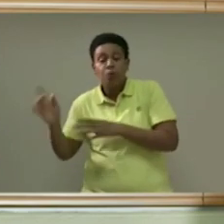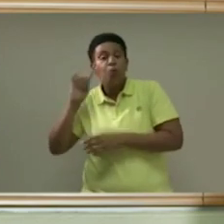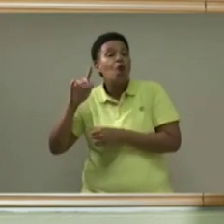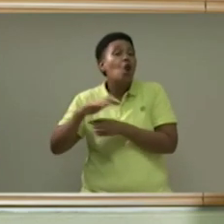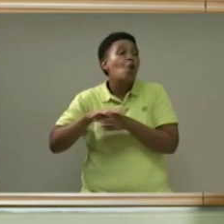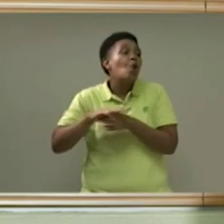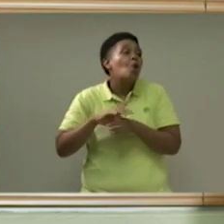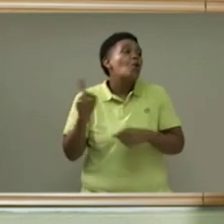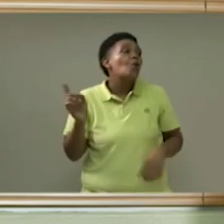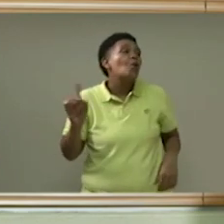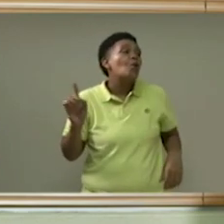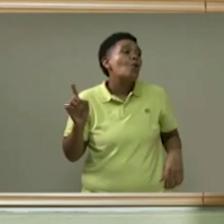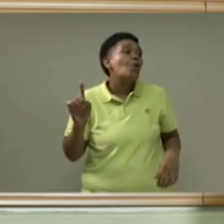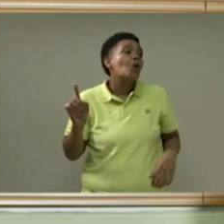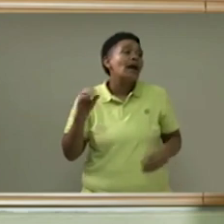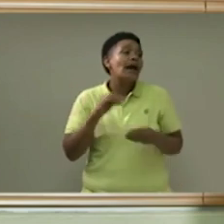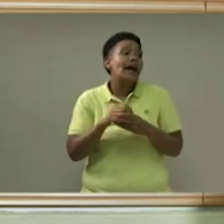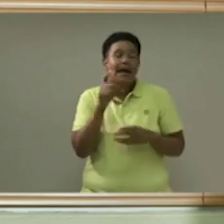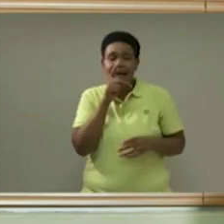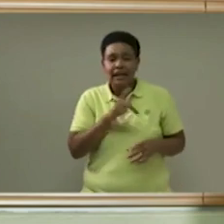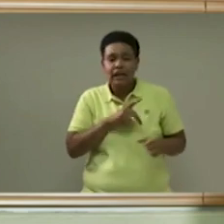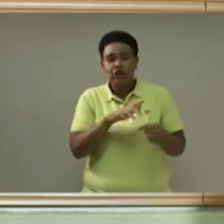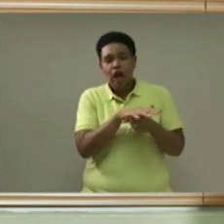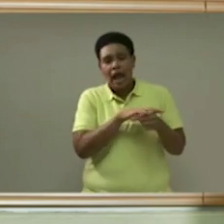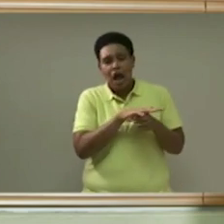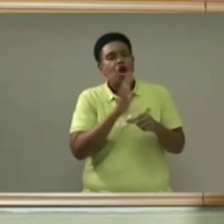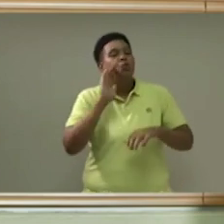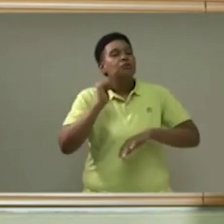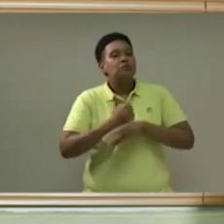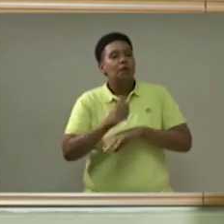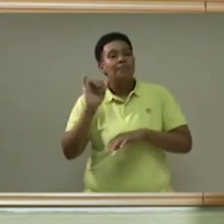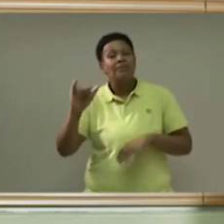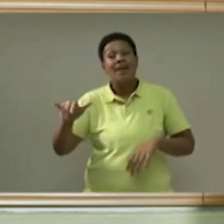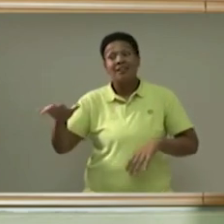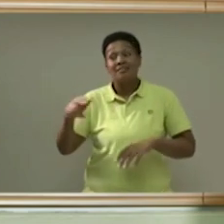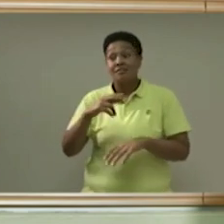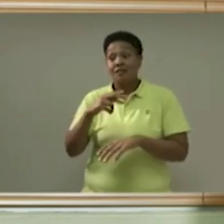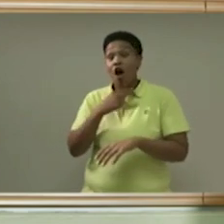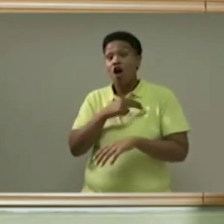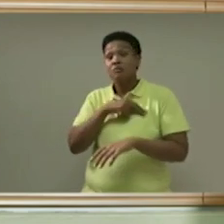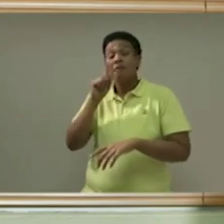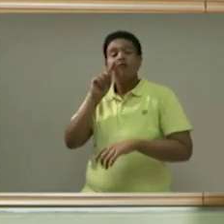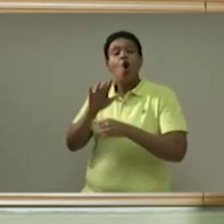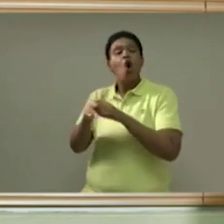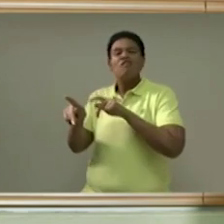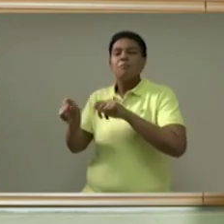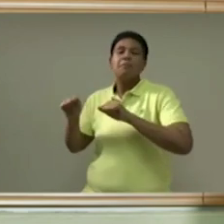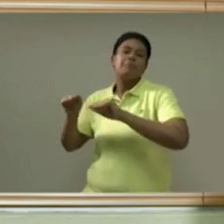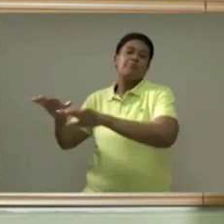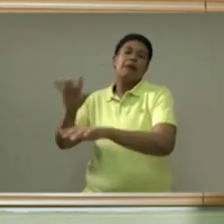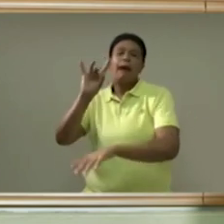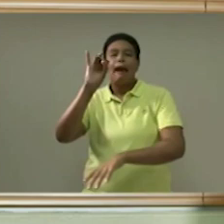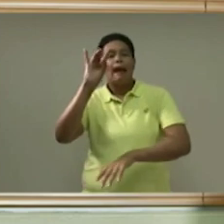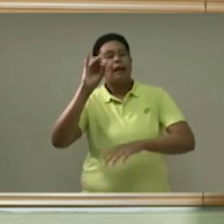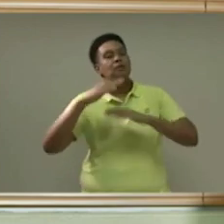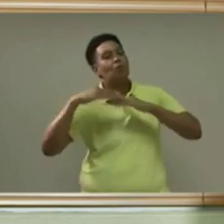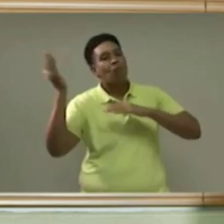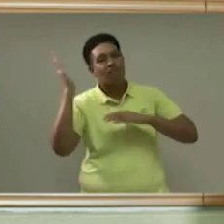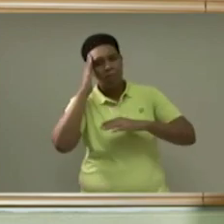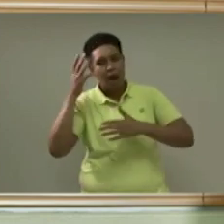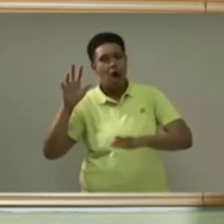located in the corporate area, and that field hospital will allow for an additional 80 plus or so